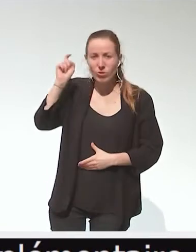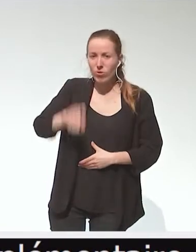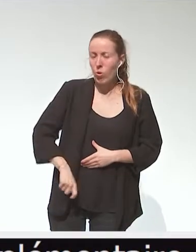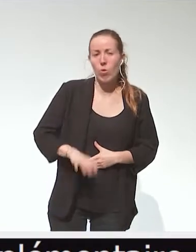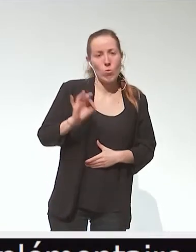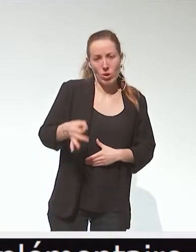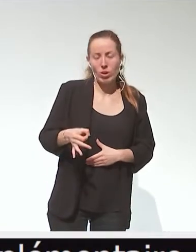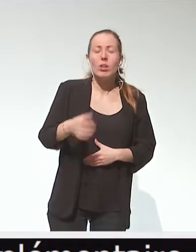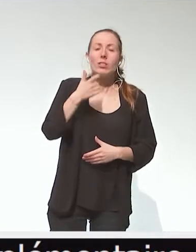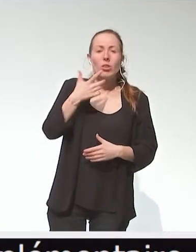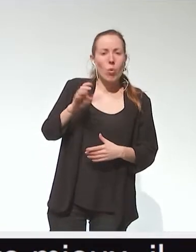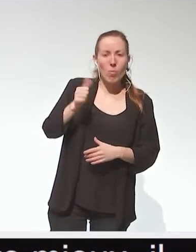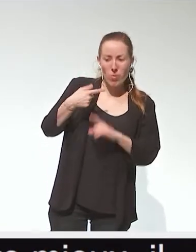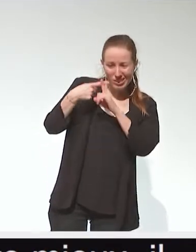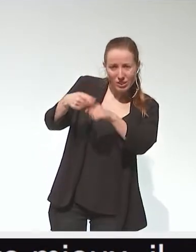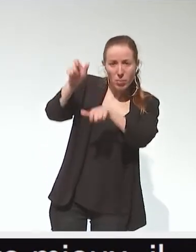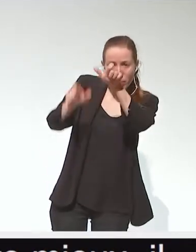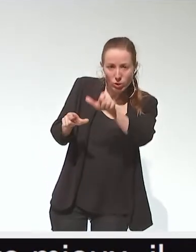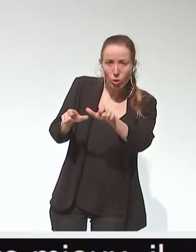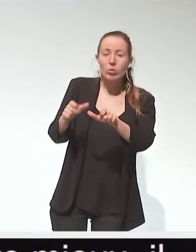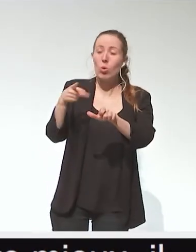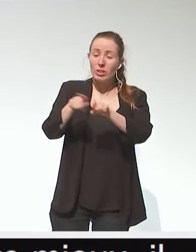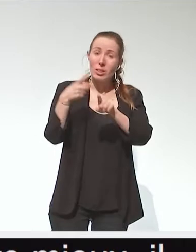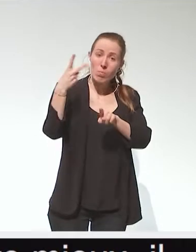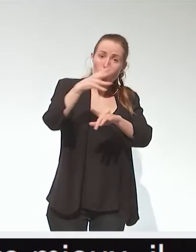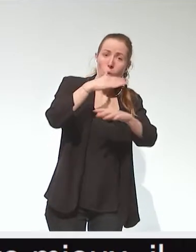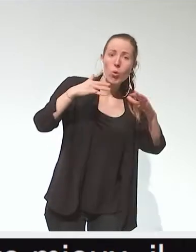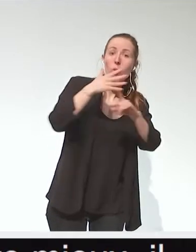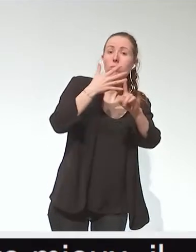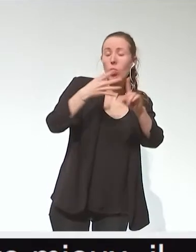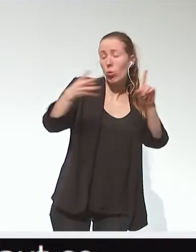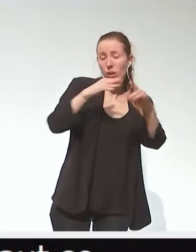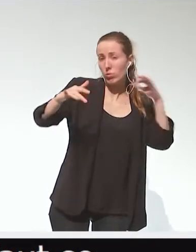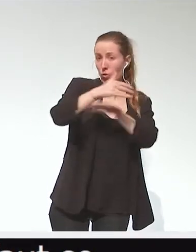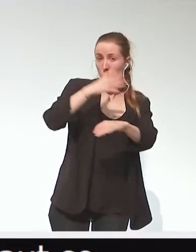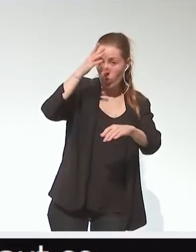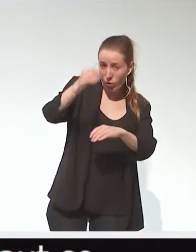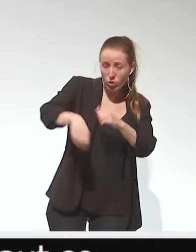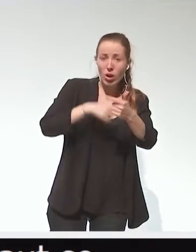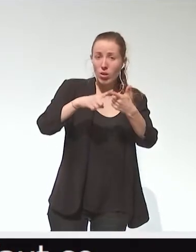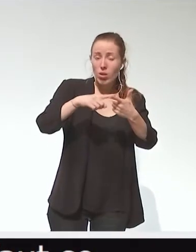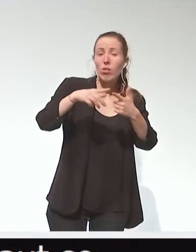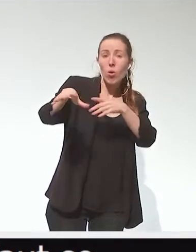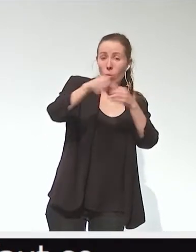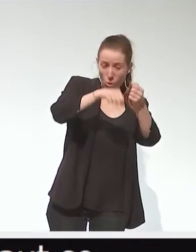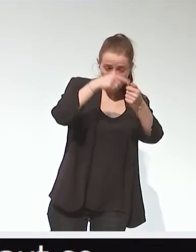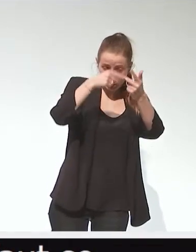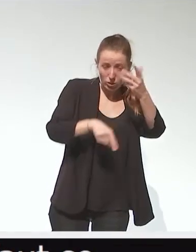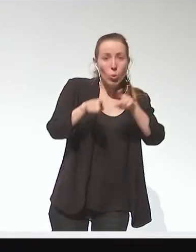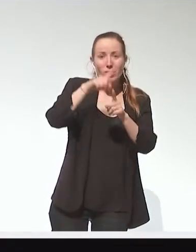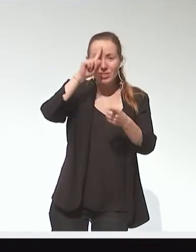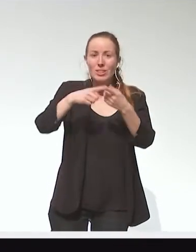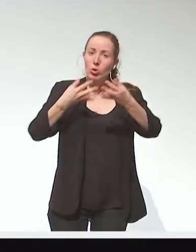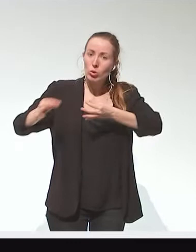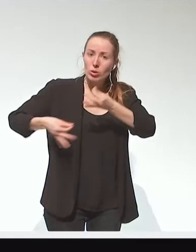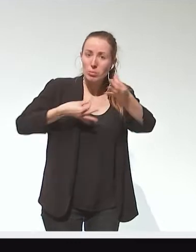the employer, you have to look at the awareness piece of it and the supports that are required. And within that, then I'll tell you